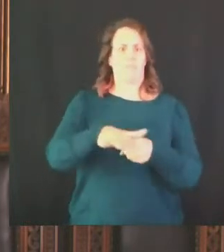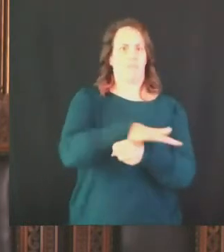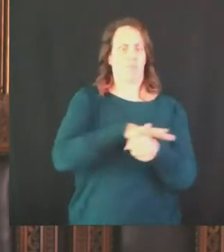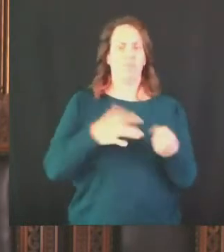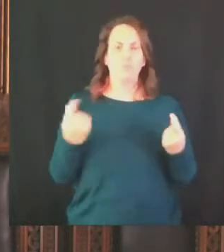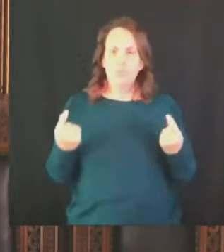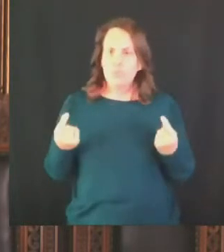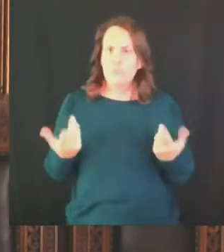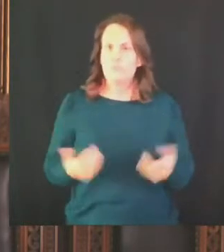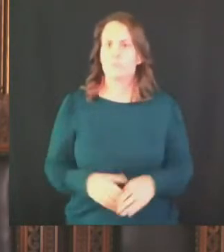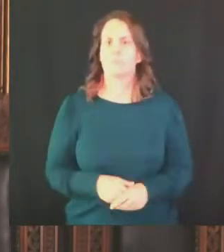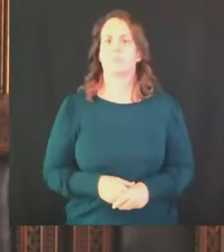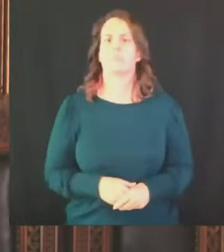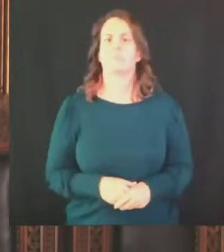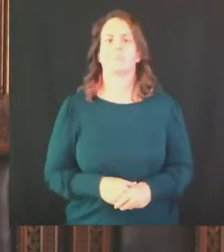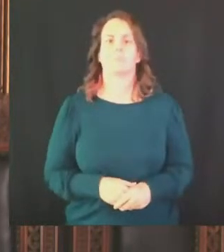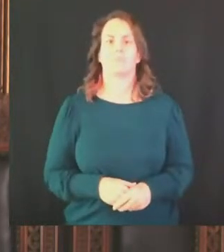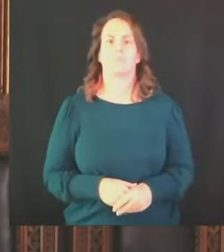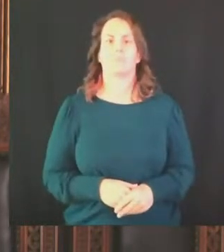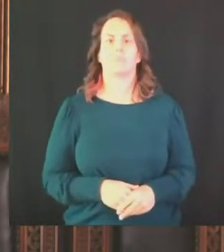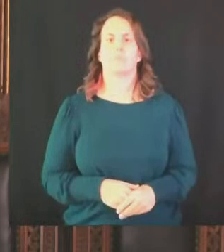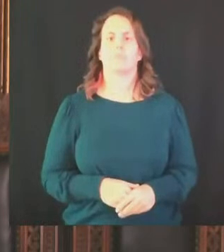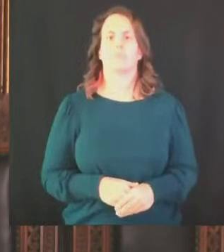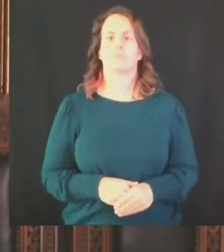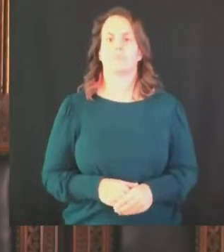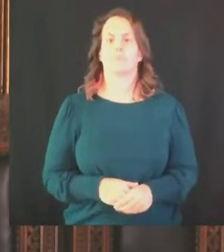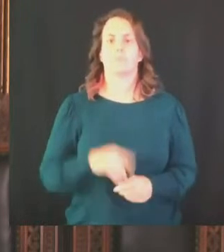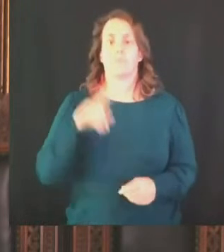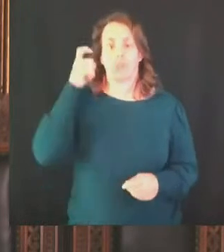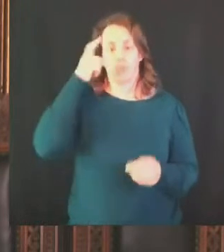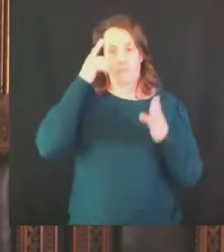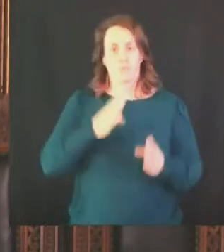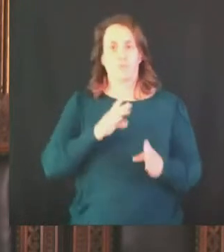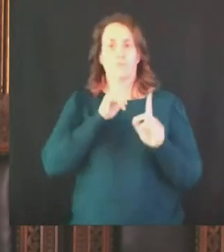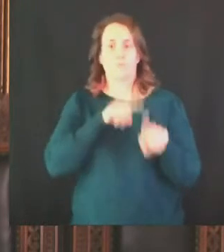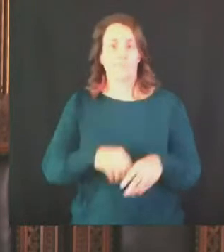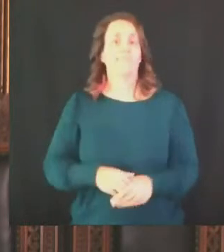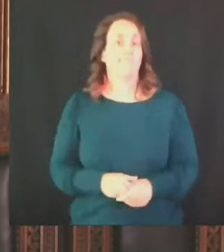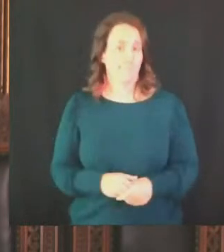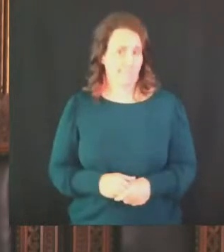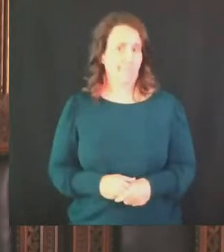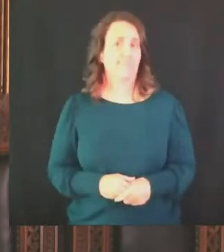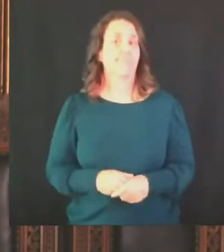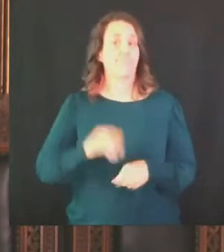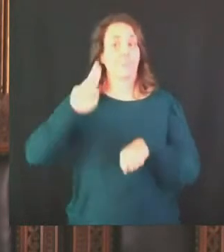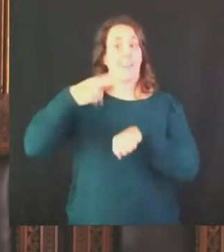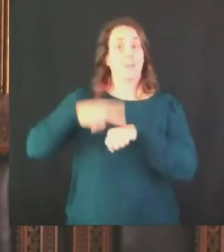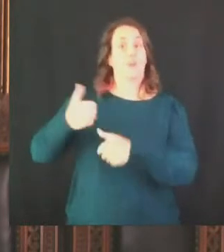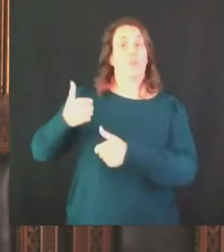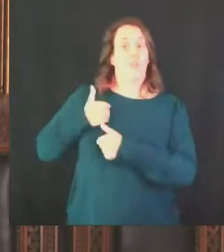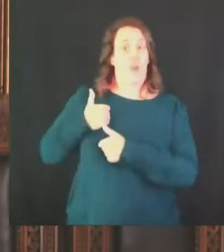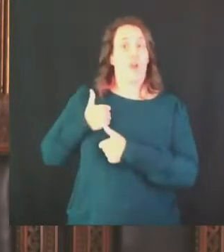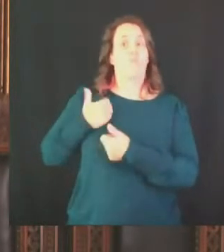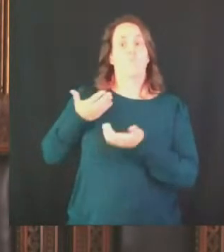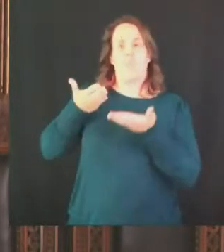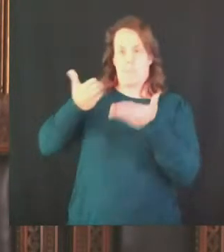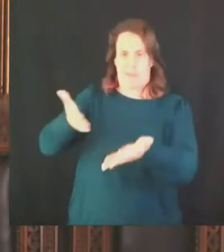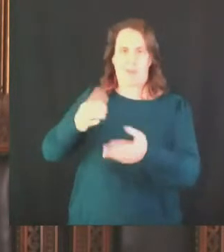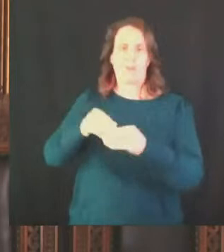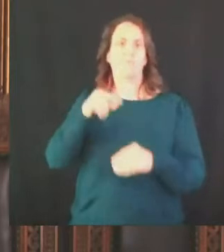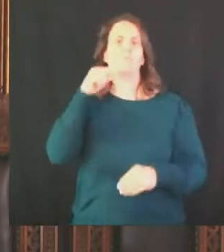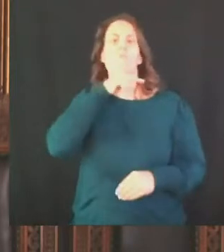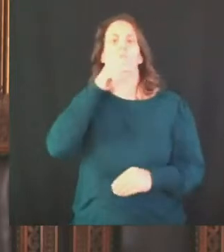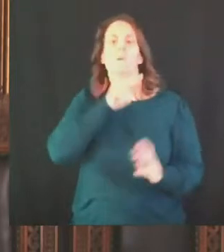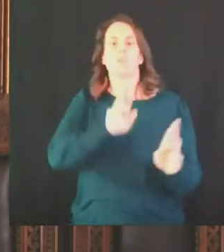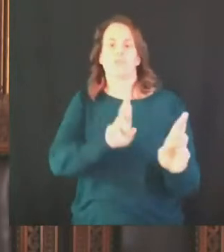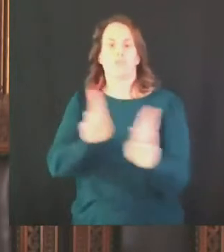by hour over the last several days and weeks, frankly, with the local officials trying to meet their